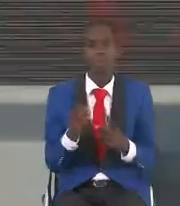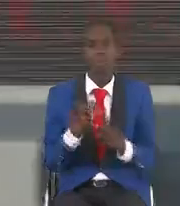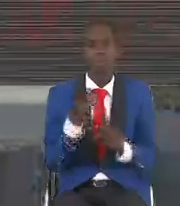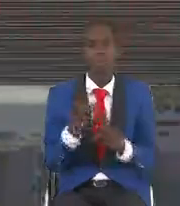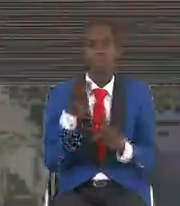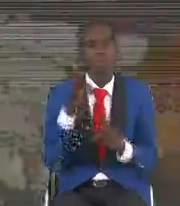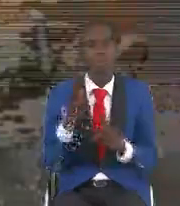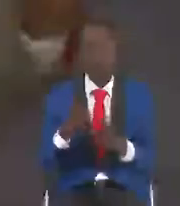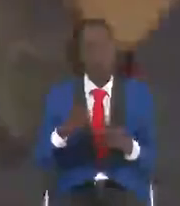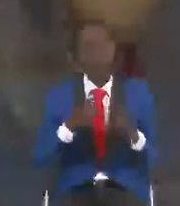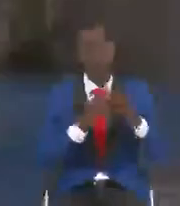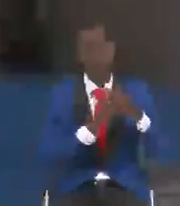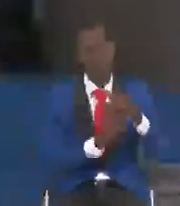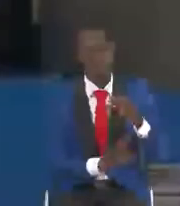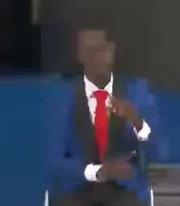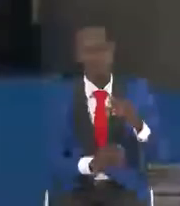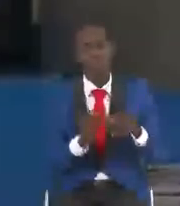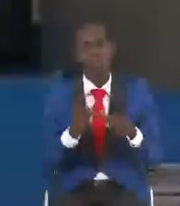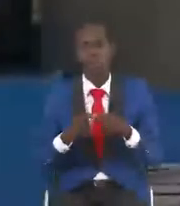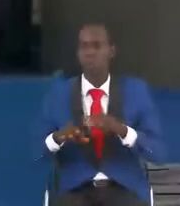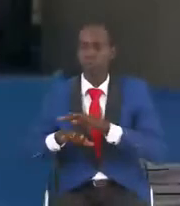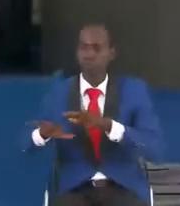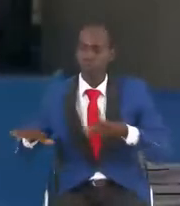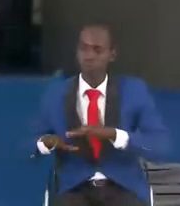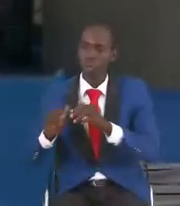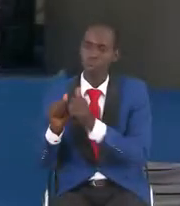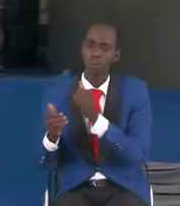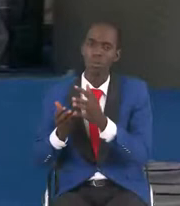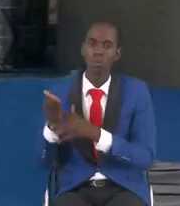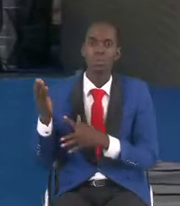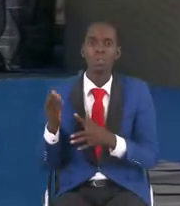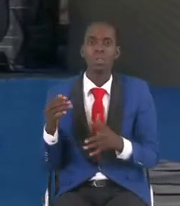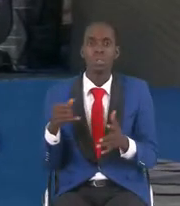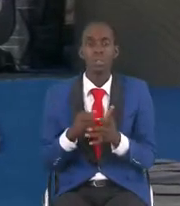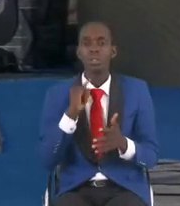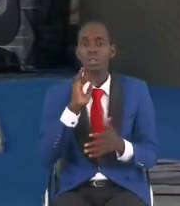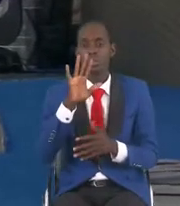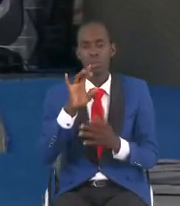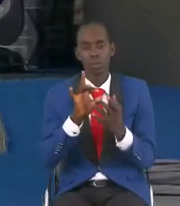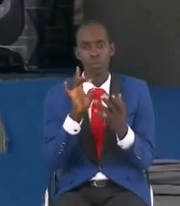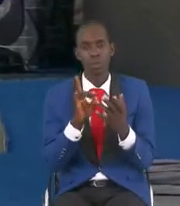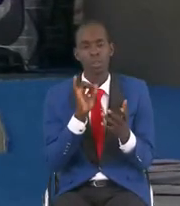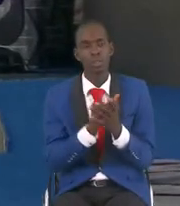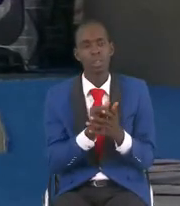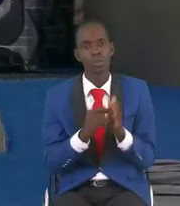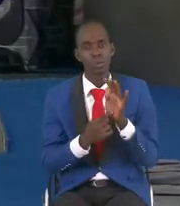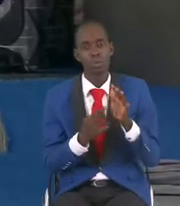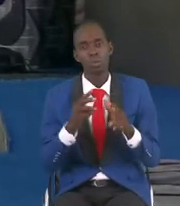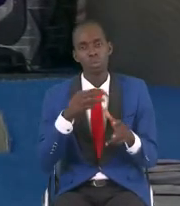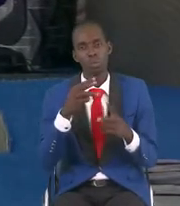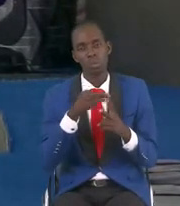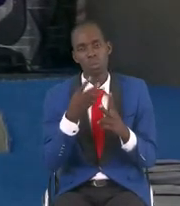swim. It is this choice that you made, whether the negative stream of